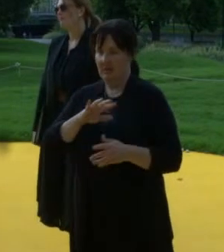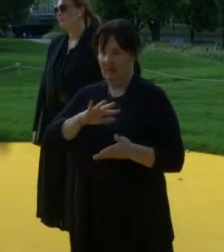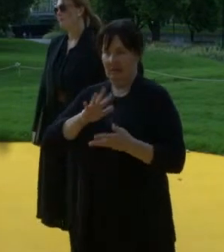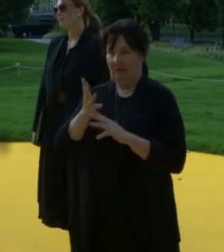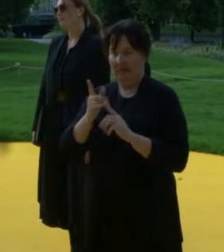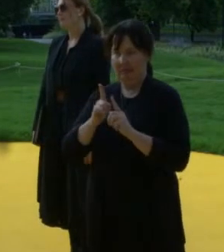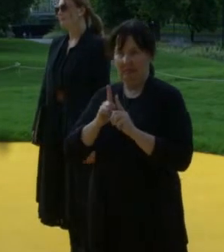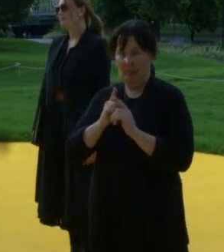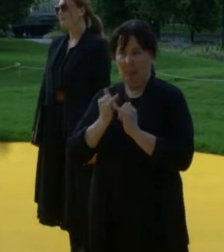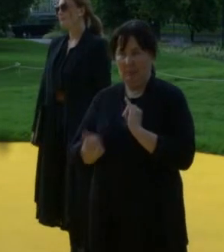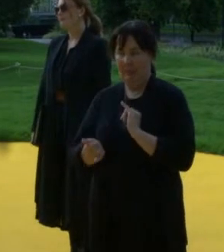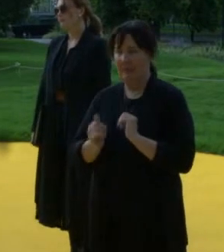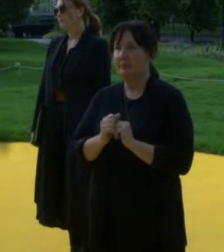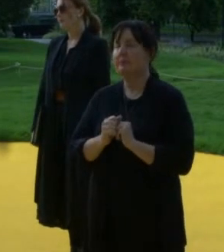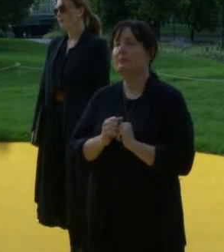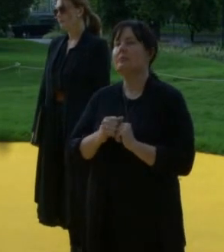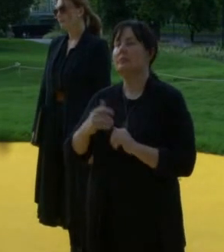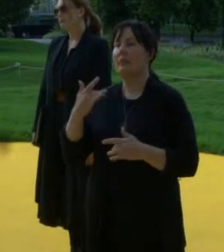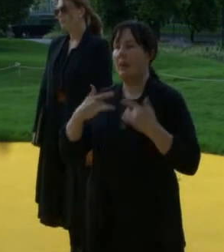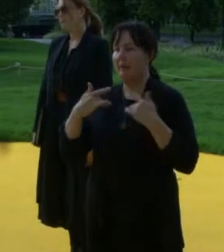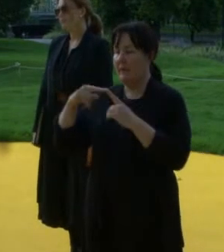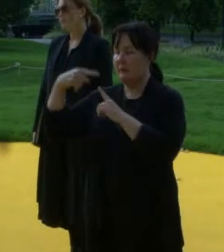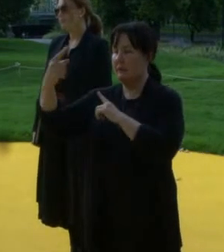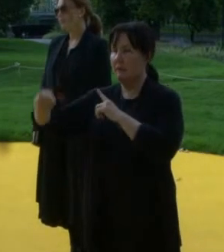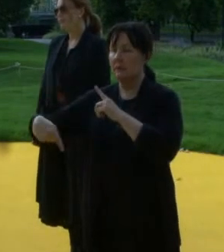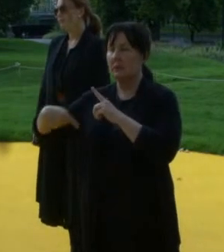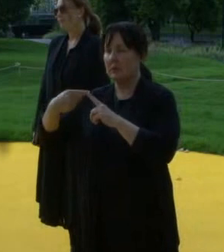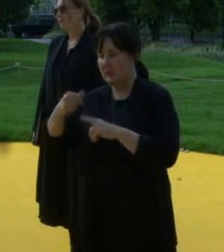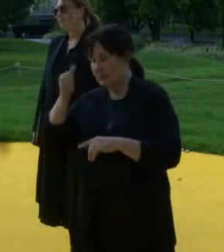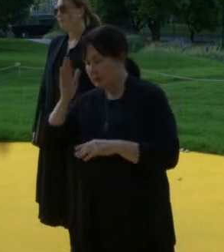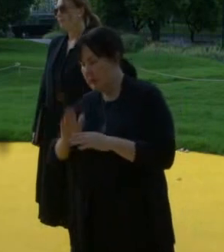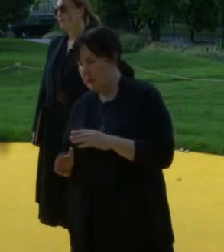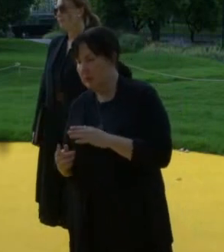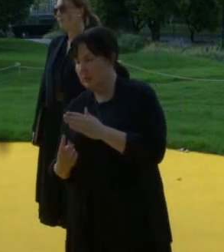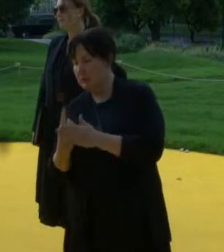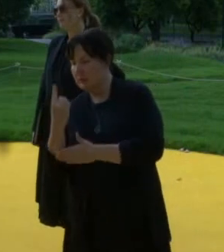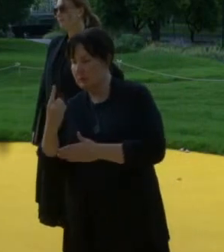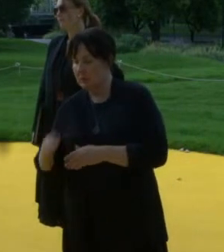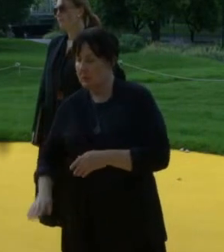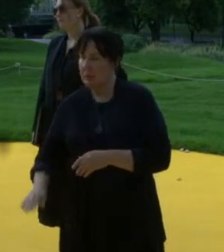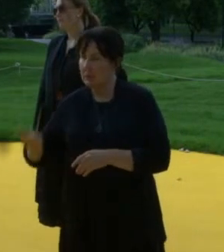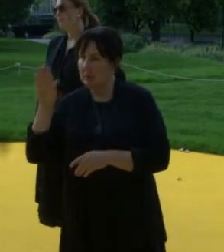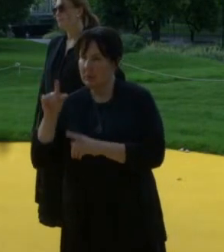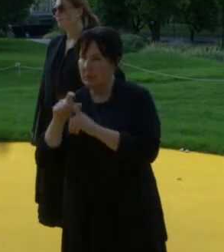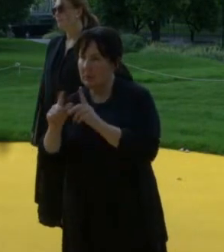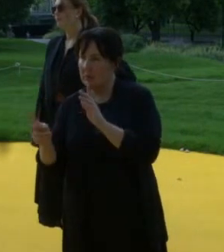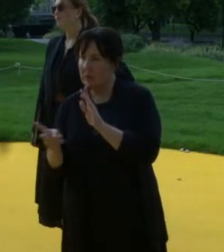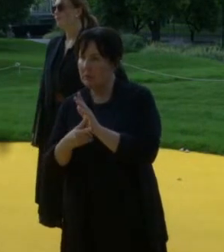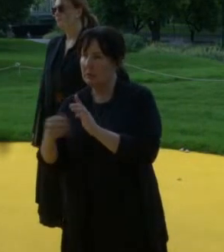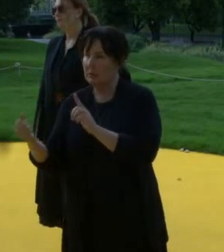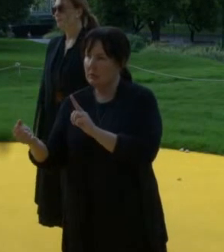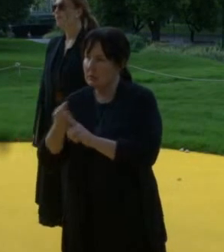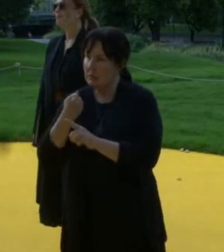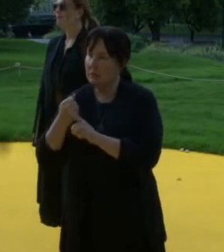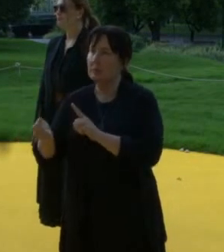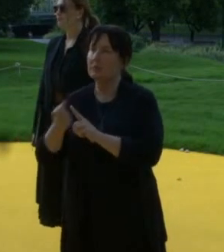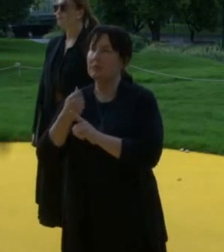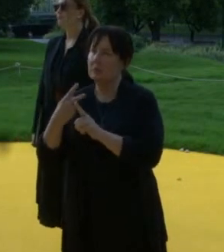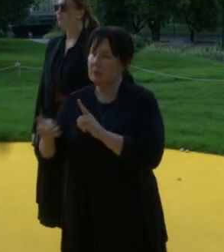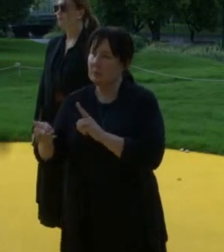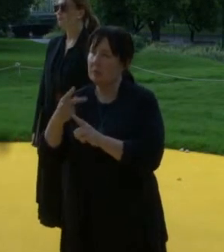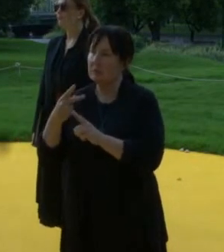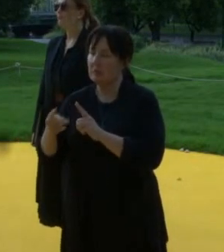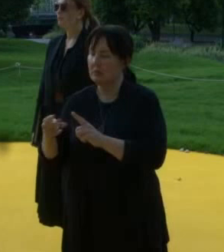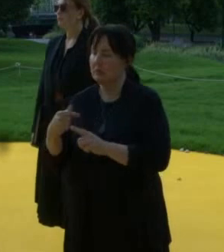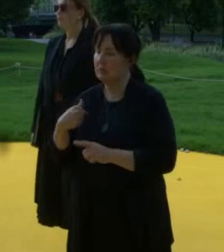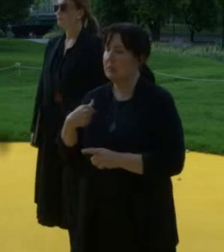about that experience and to have been heard in this way feels incredibly important to me personally, but I also hope